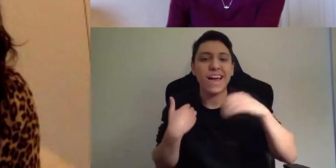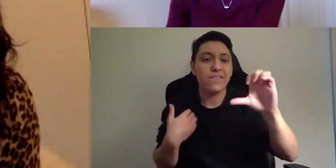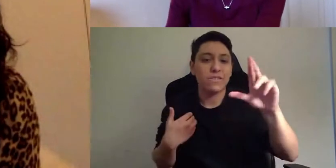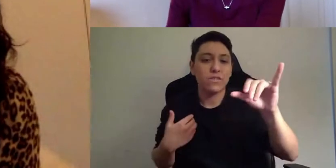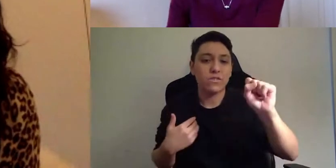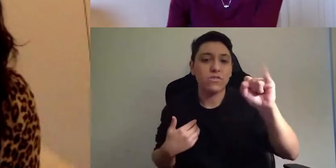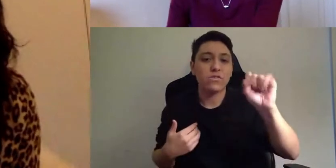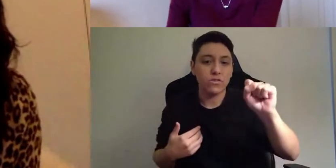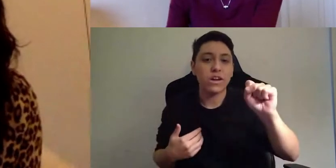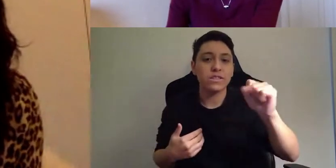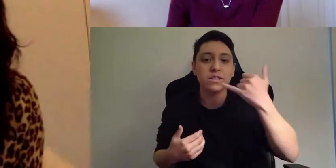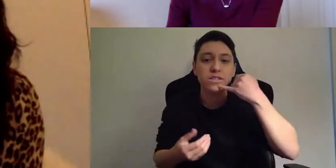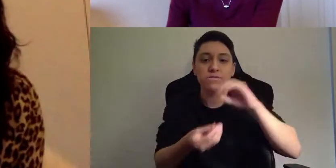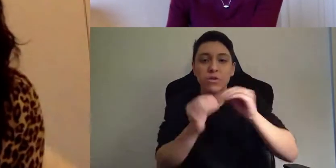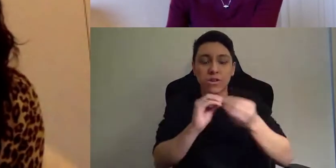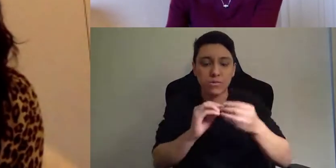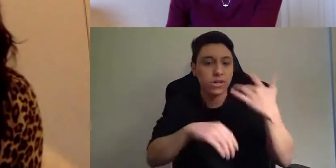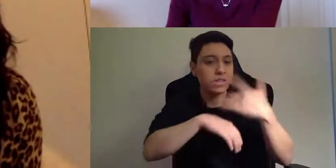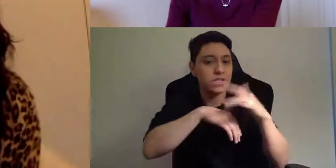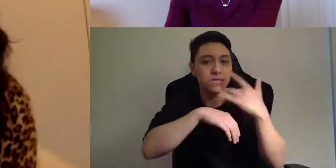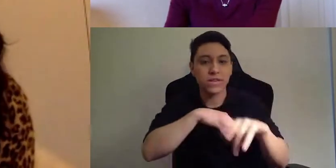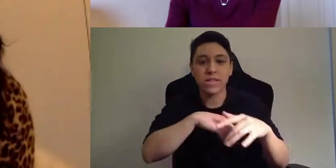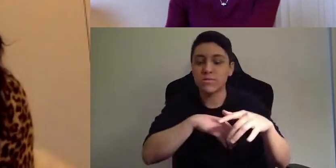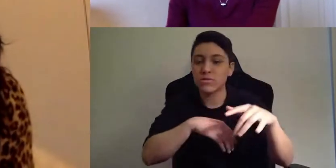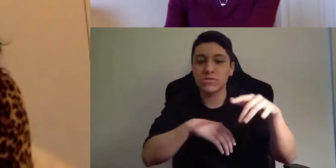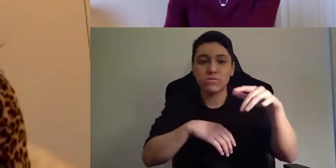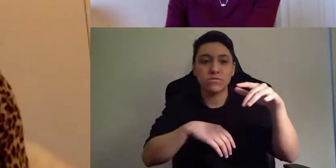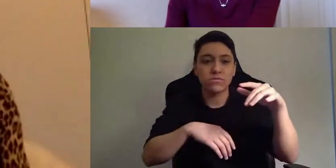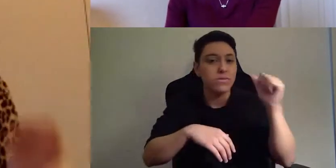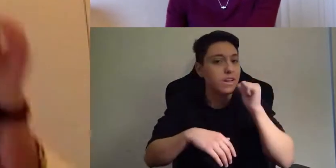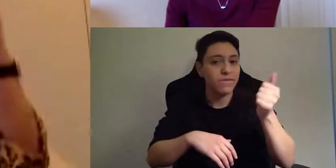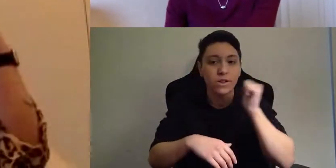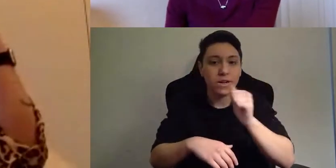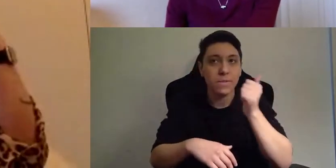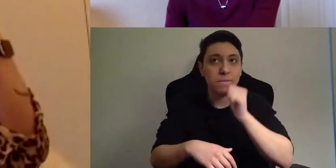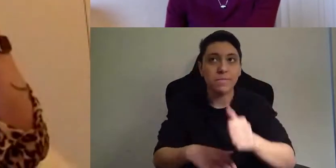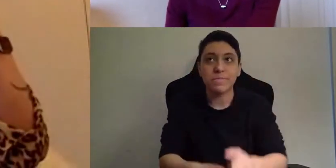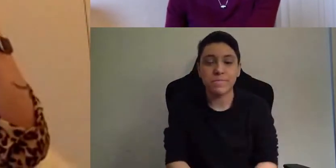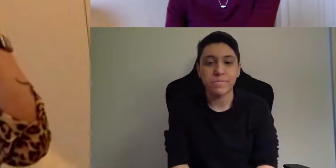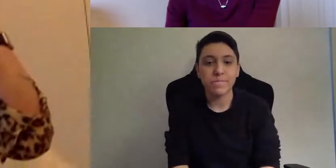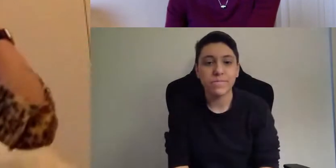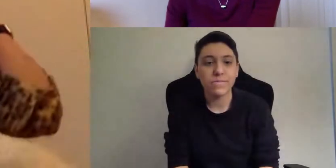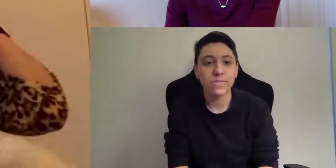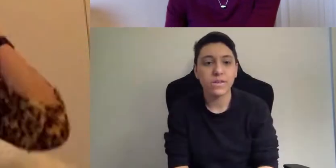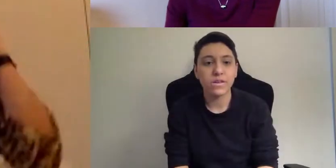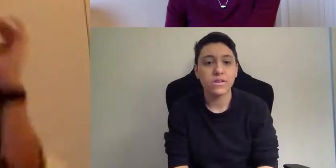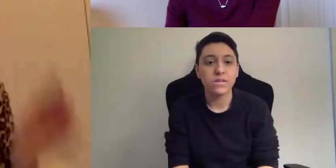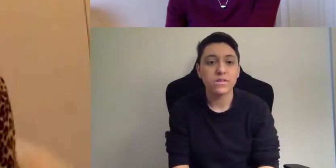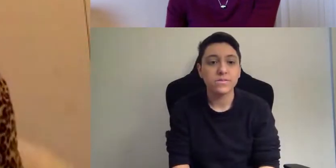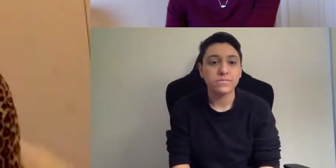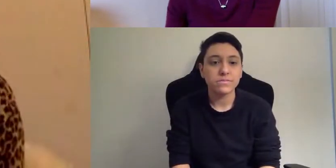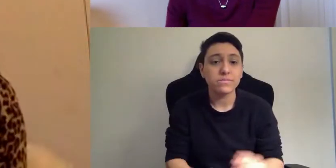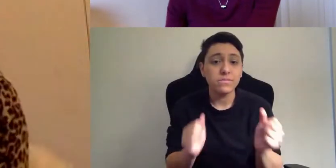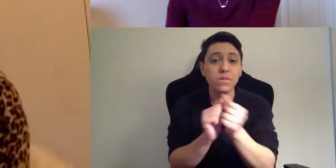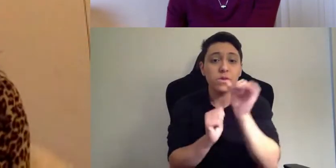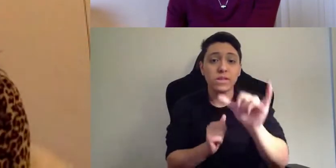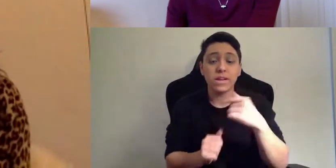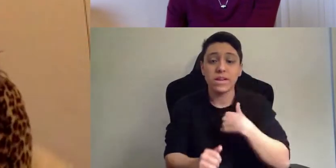they're available 24/7. Cool. Okay, great. So with that, thanks, Joanna. So with that, I guess